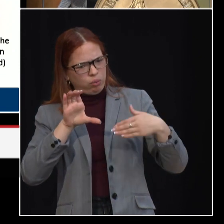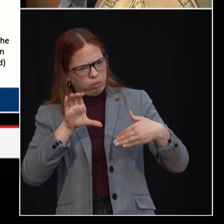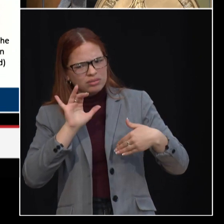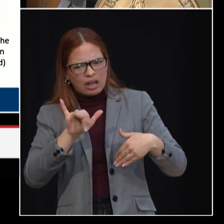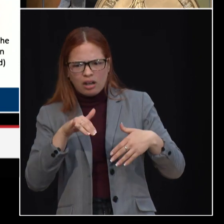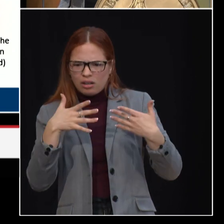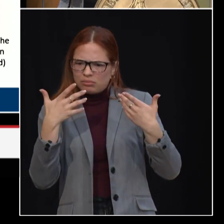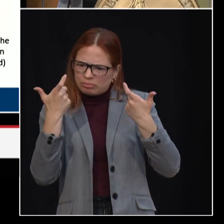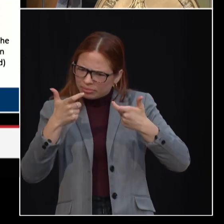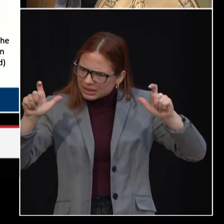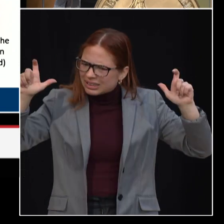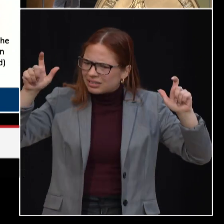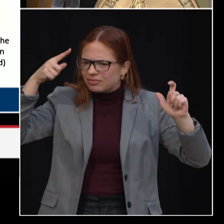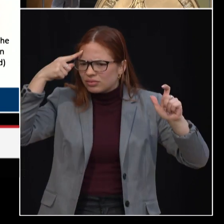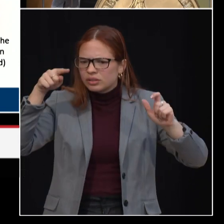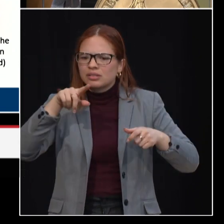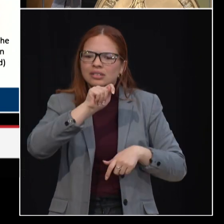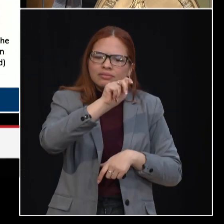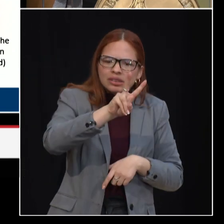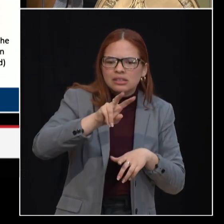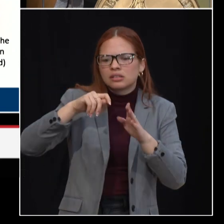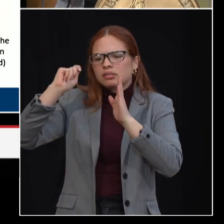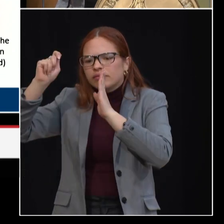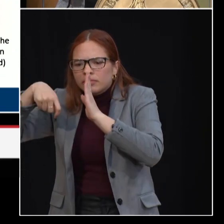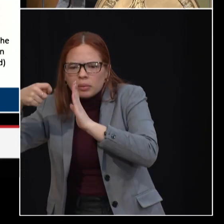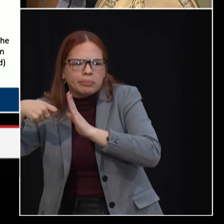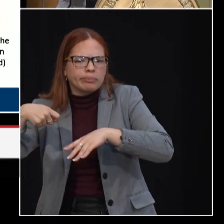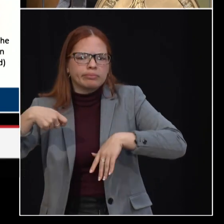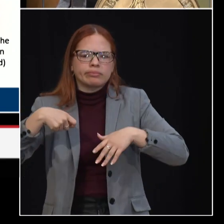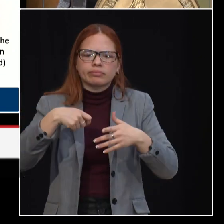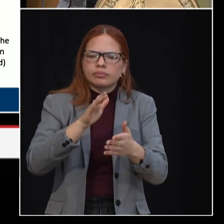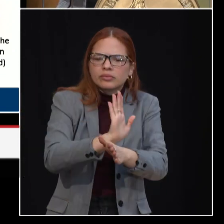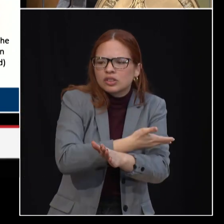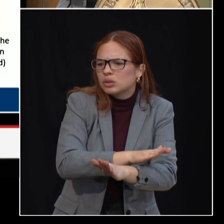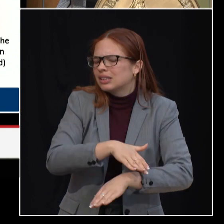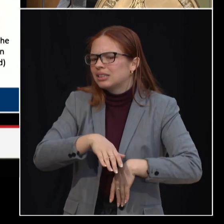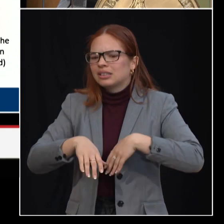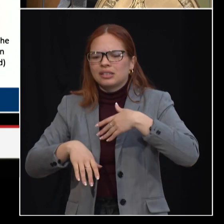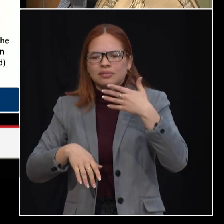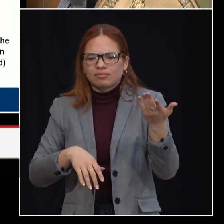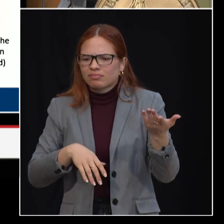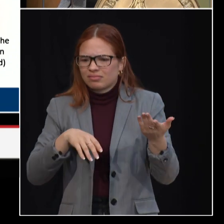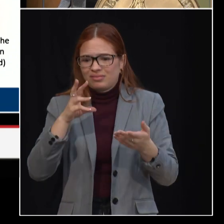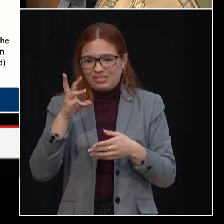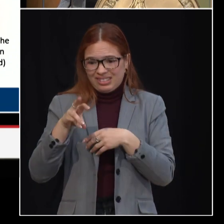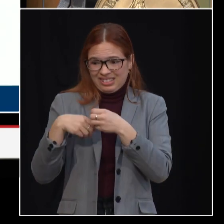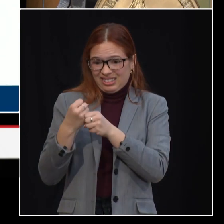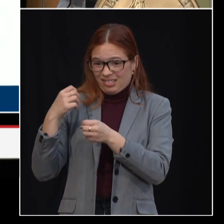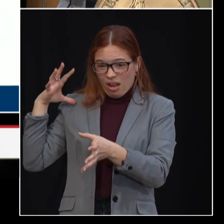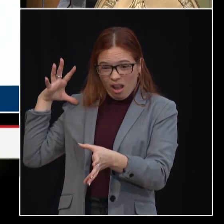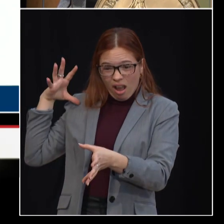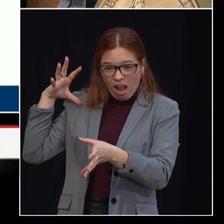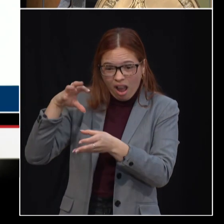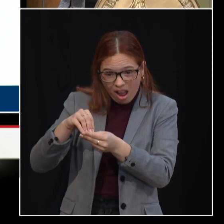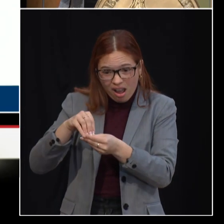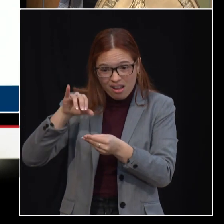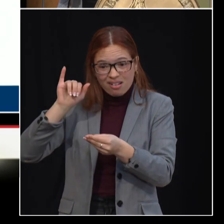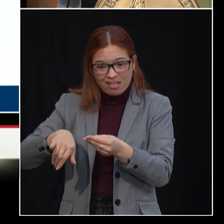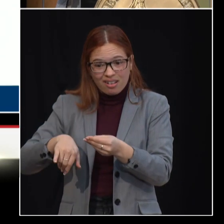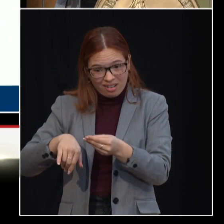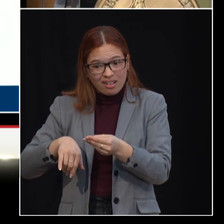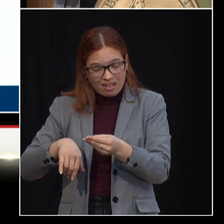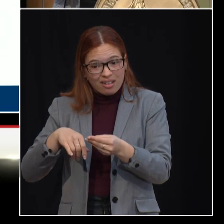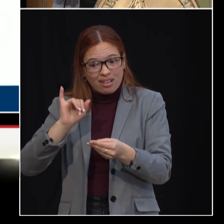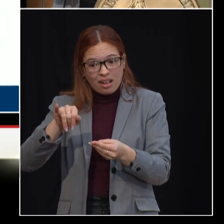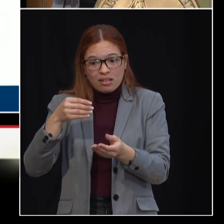productions, and we are just getting started. In just 6 short years, the DC Film Rebate Fund has generated over $160